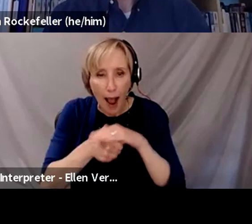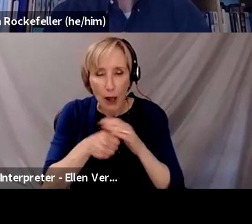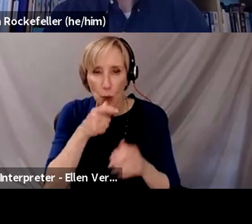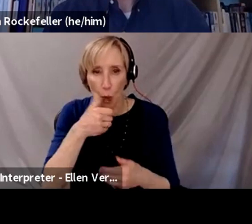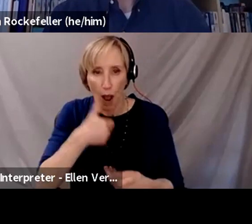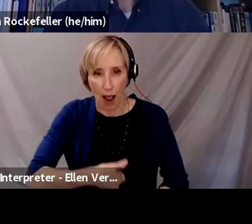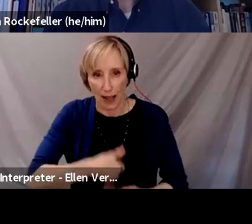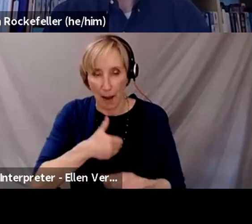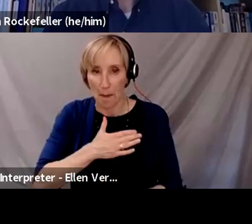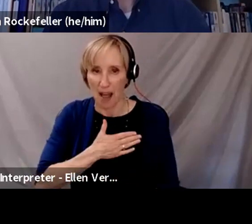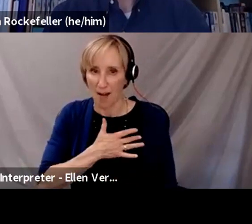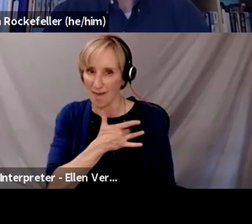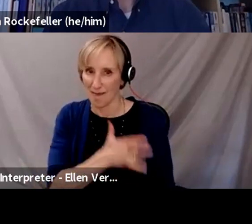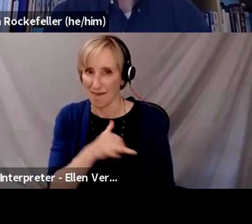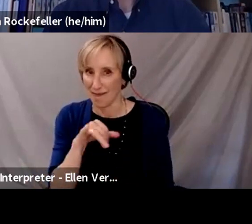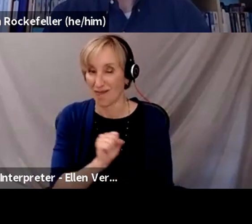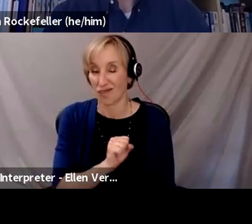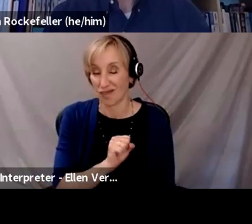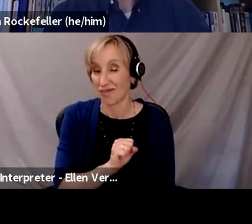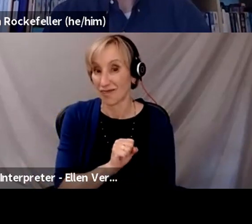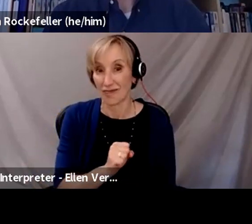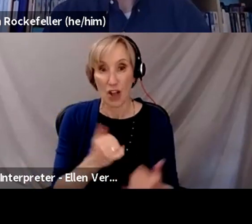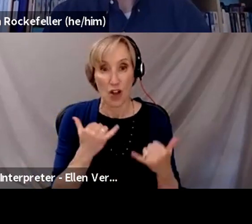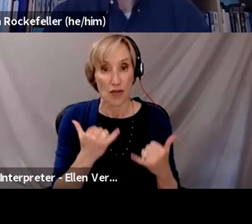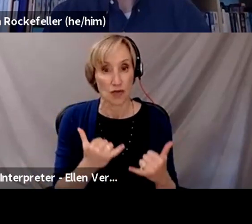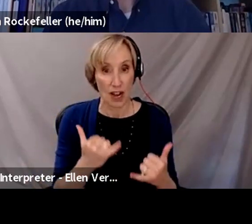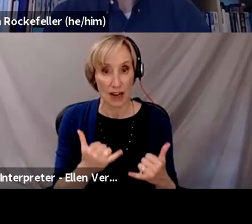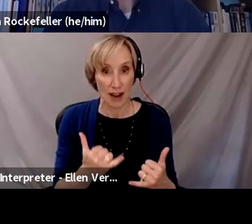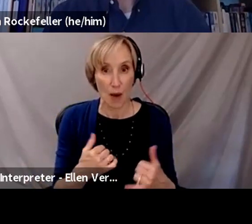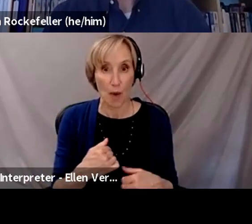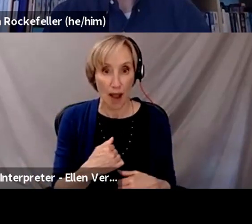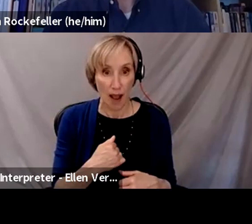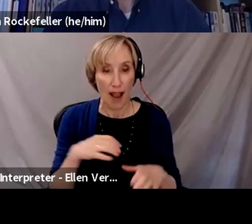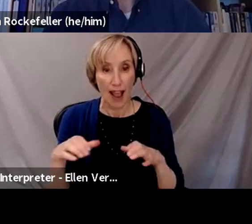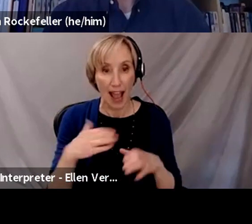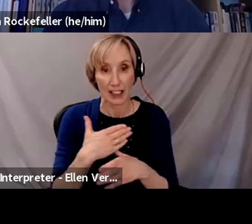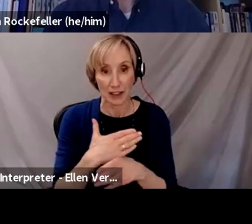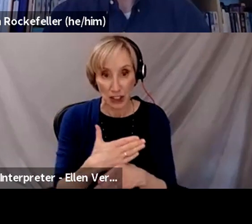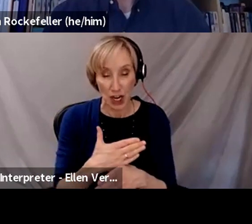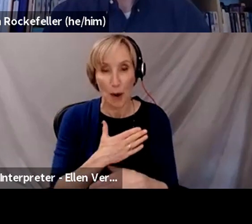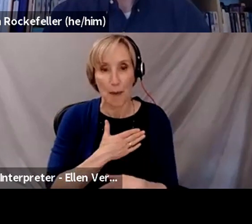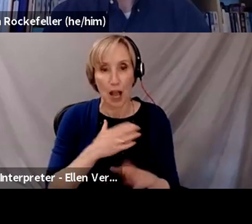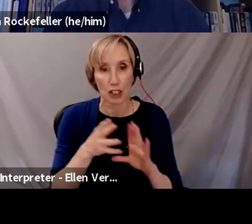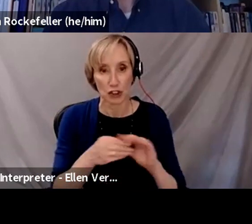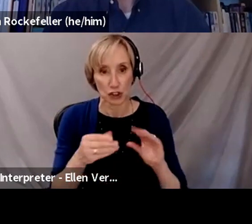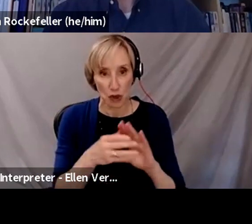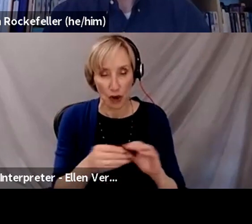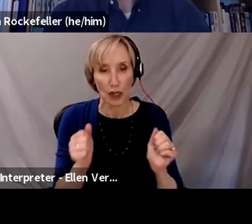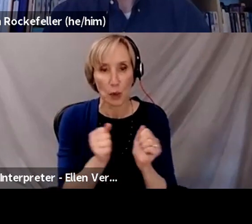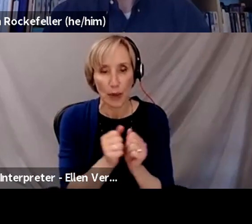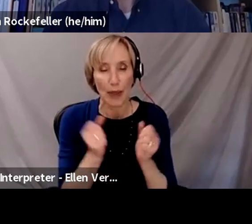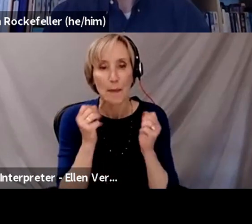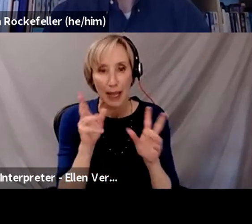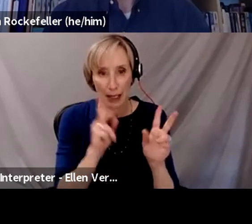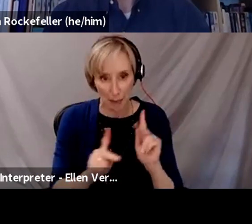Because right now, I'm someone who actively shares my story with many people, as